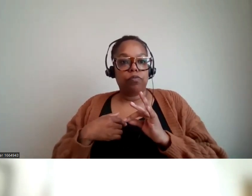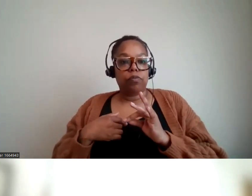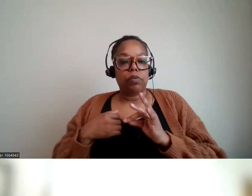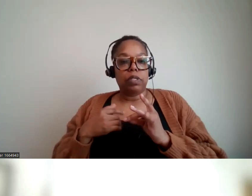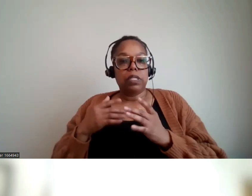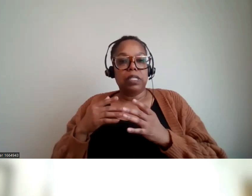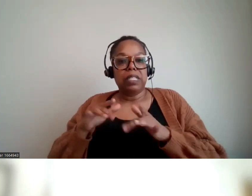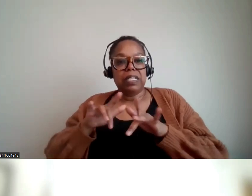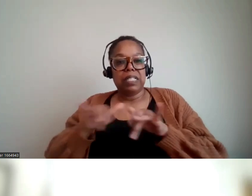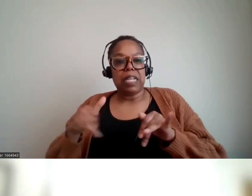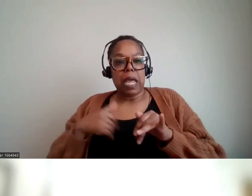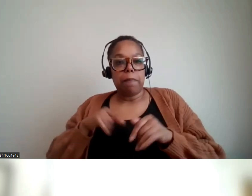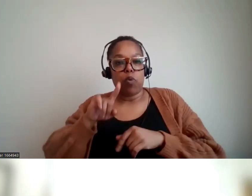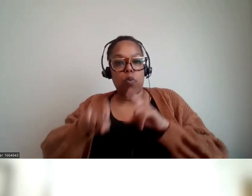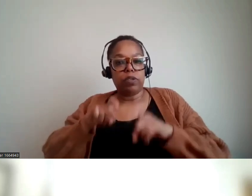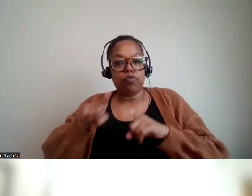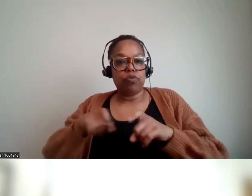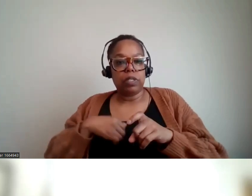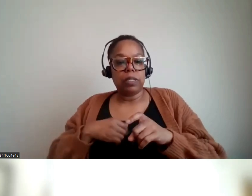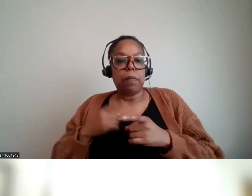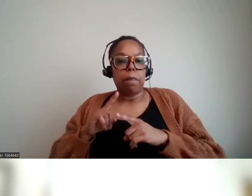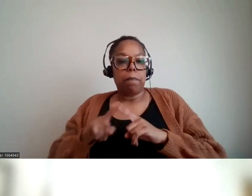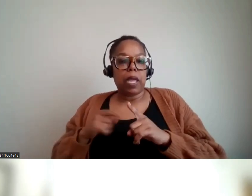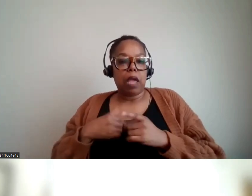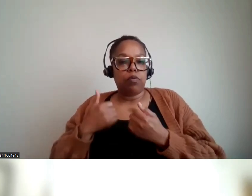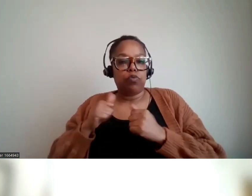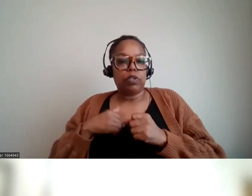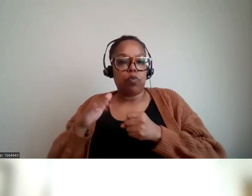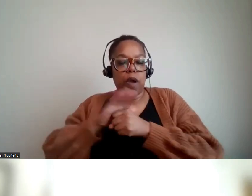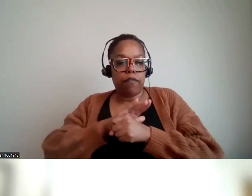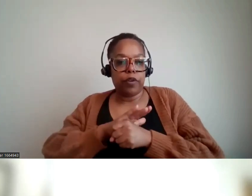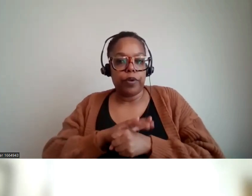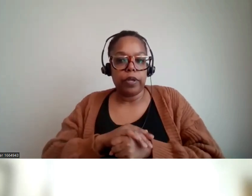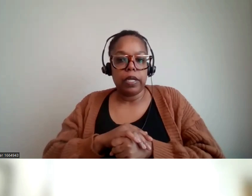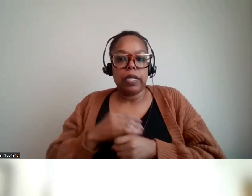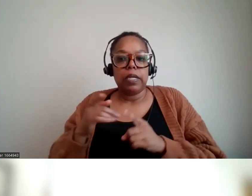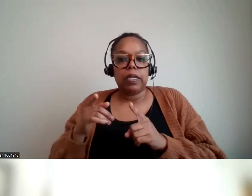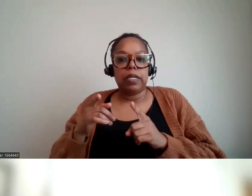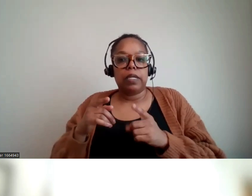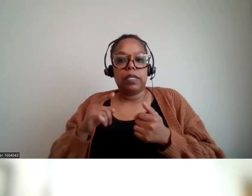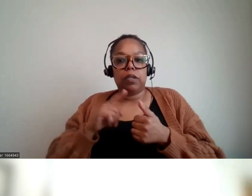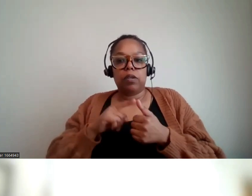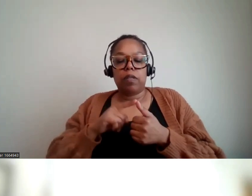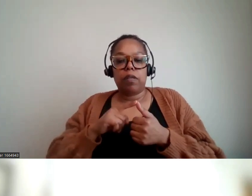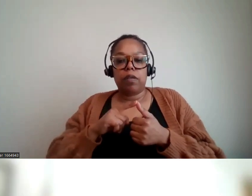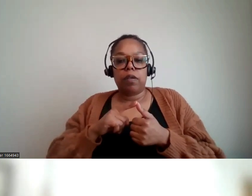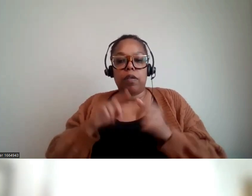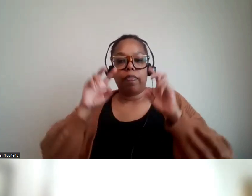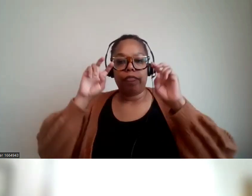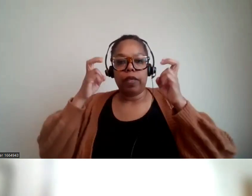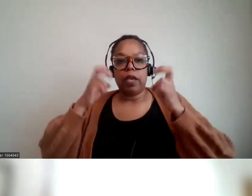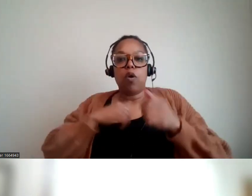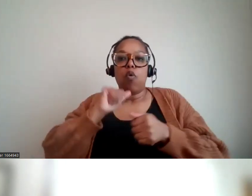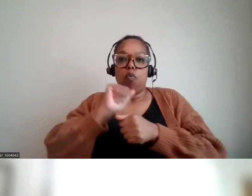to try to cover as much ground as we can. So the themes I'm seeing are workforce and funding for